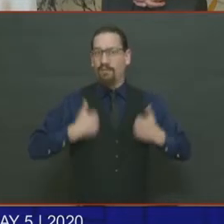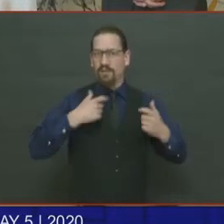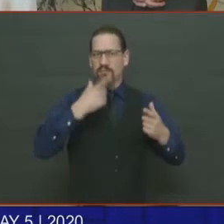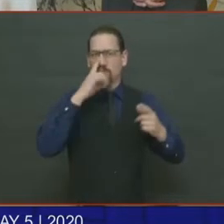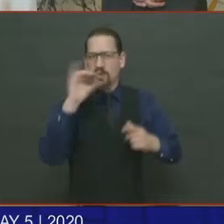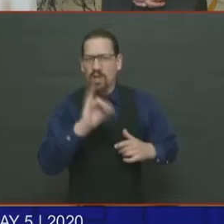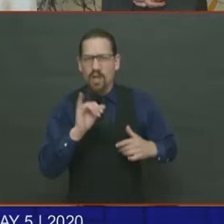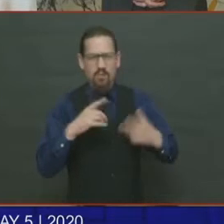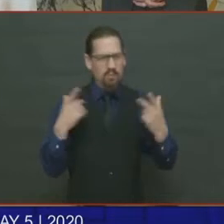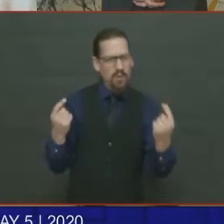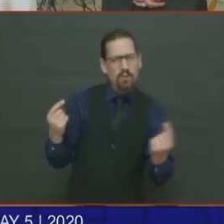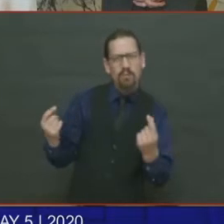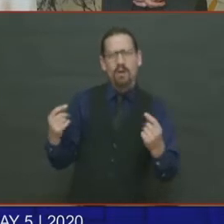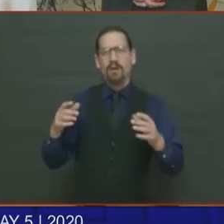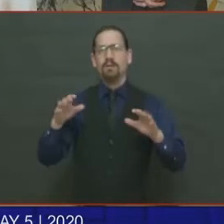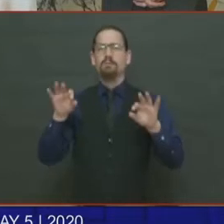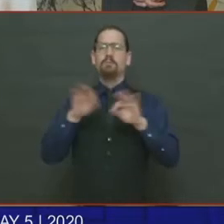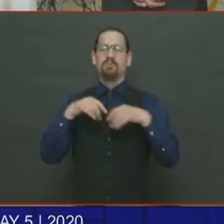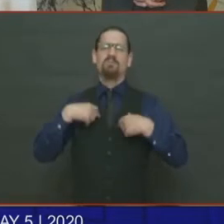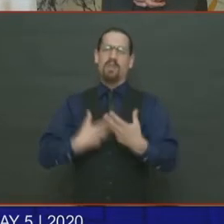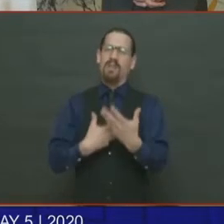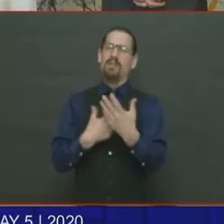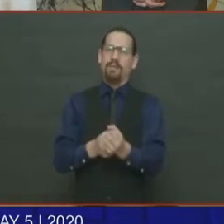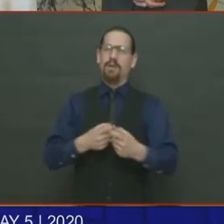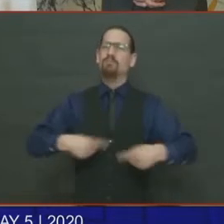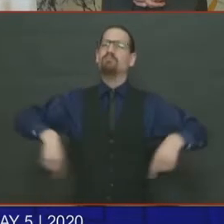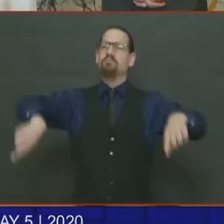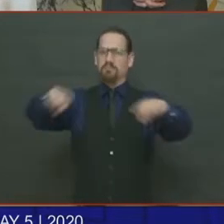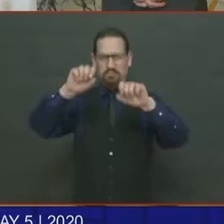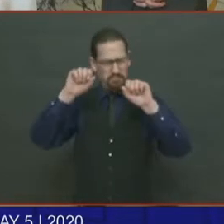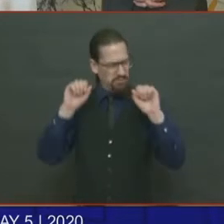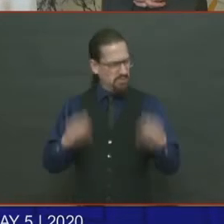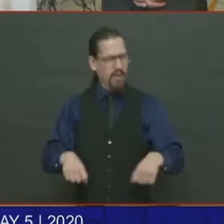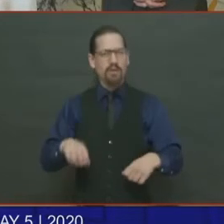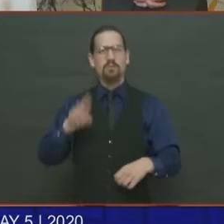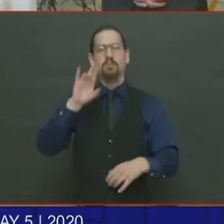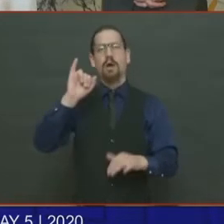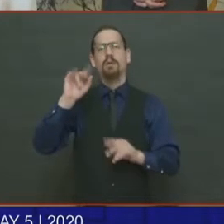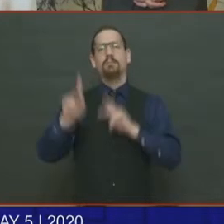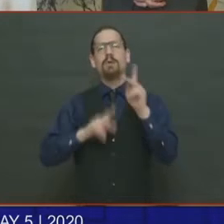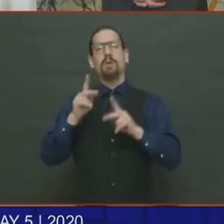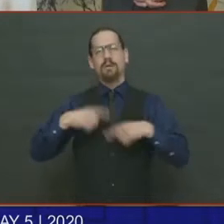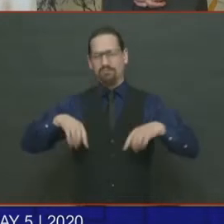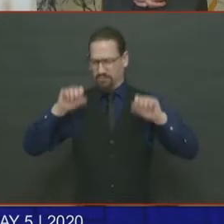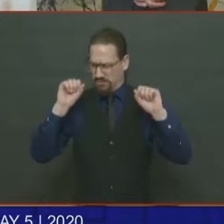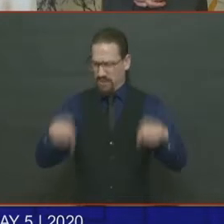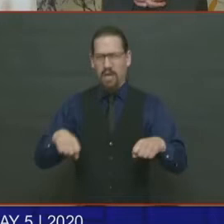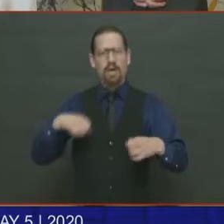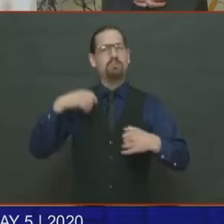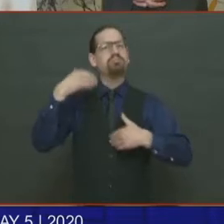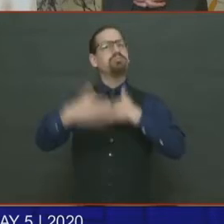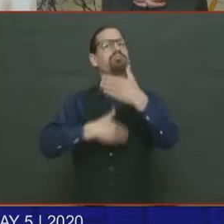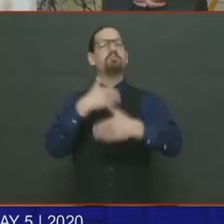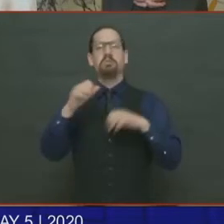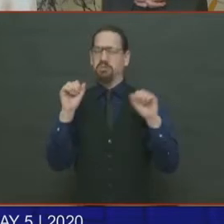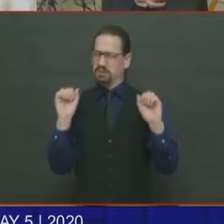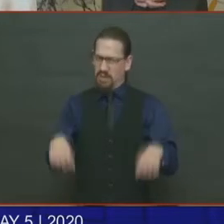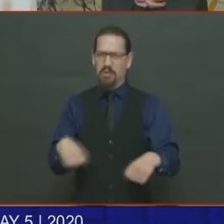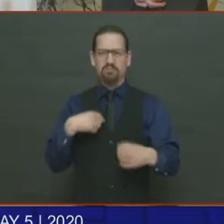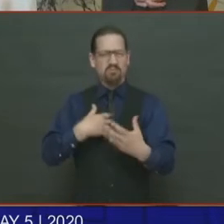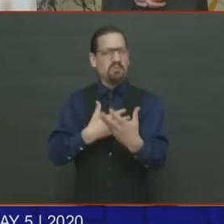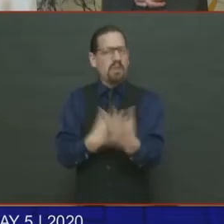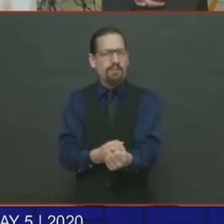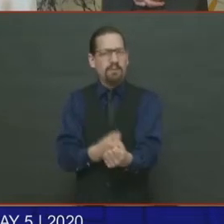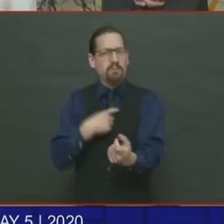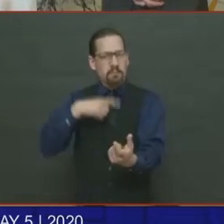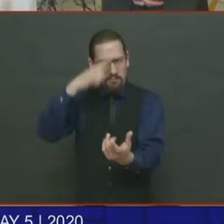I feel that I am leading from a place of confidence and trust in the people. And that's why we are doing such a good job,